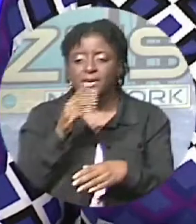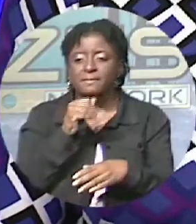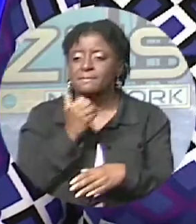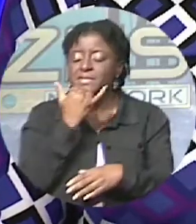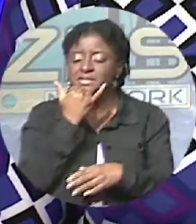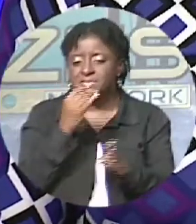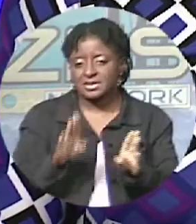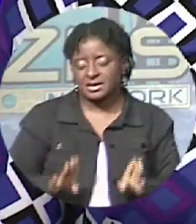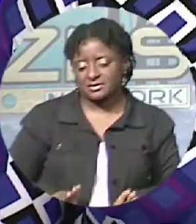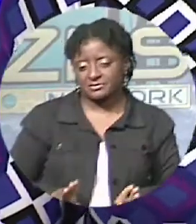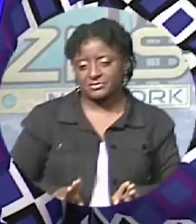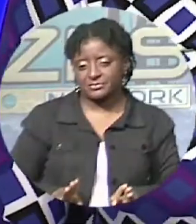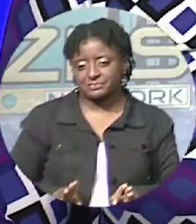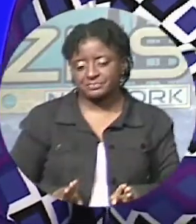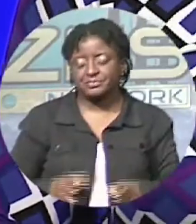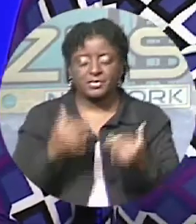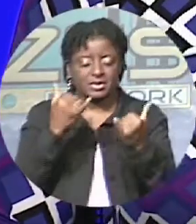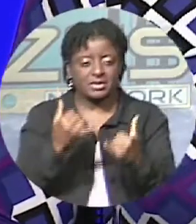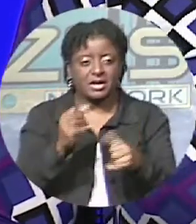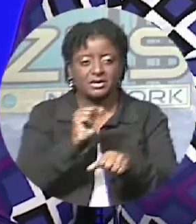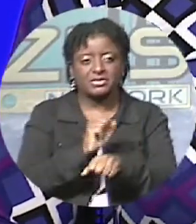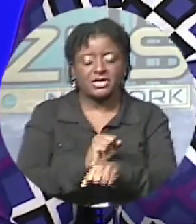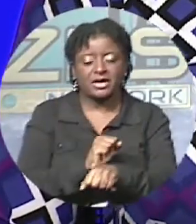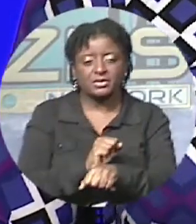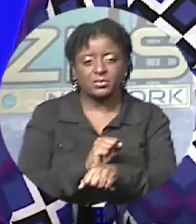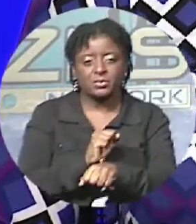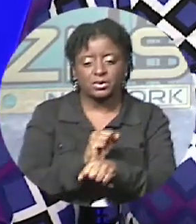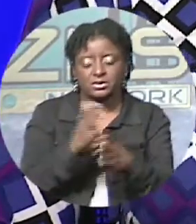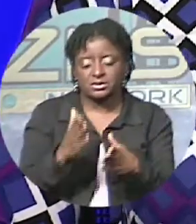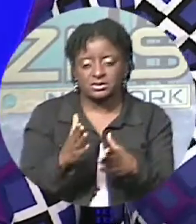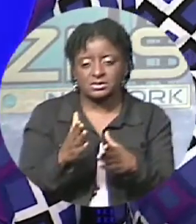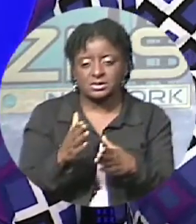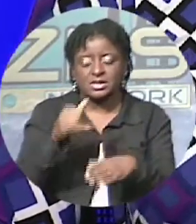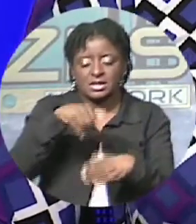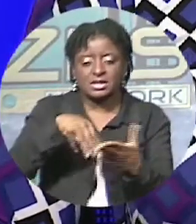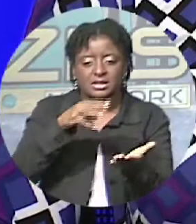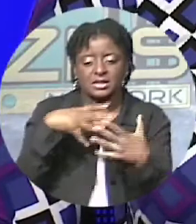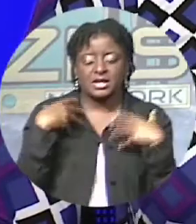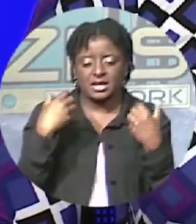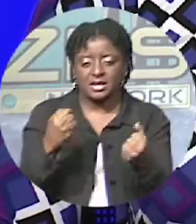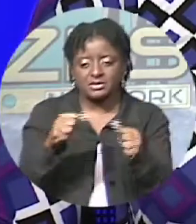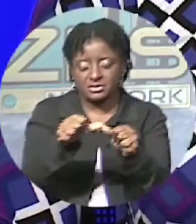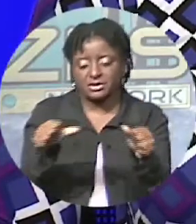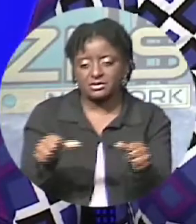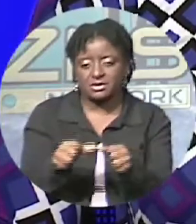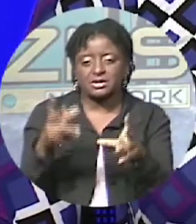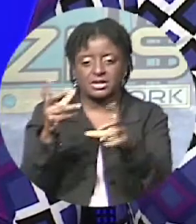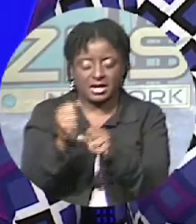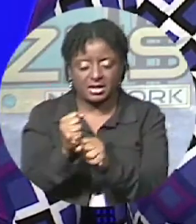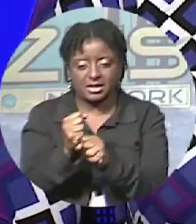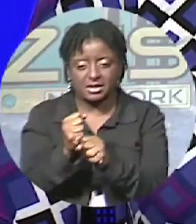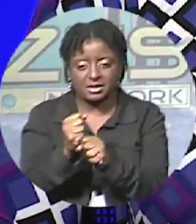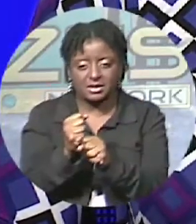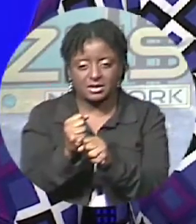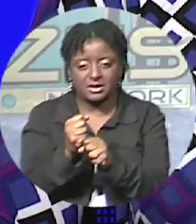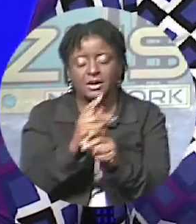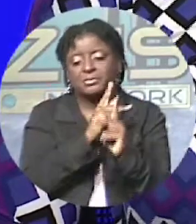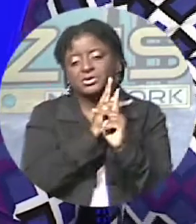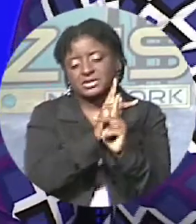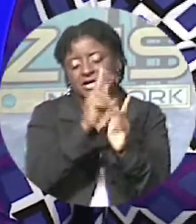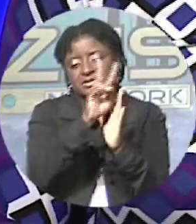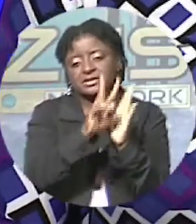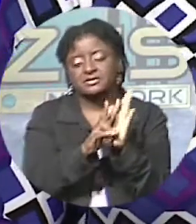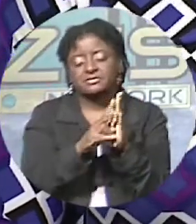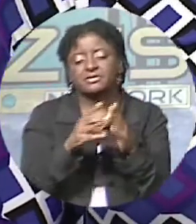Now that workers across the health sector are receiving vital protective gear, health officials are ensuring that they also know how to use them